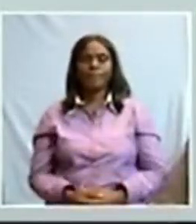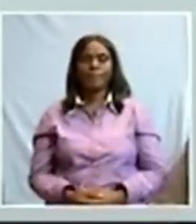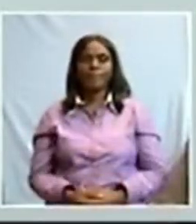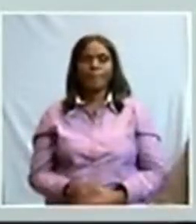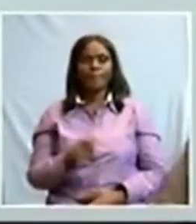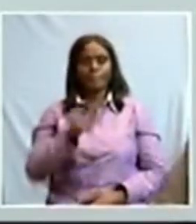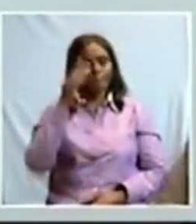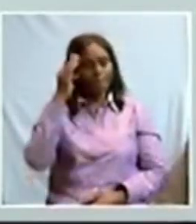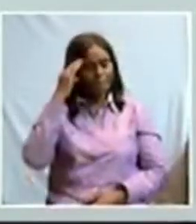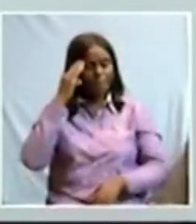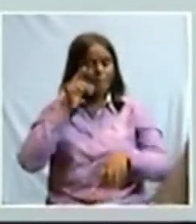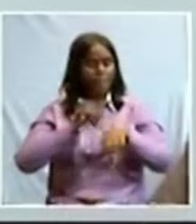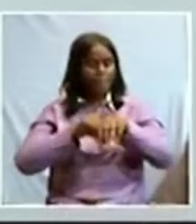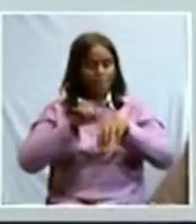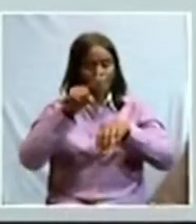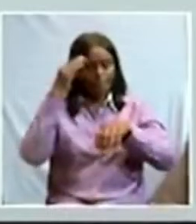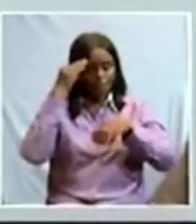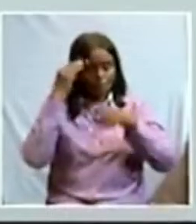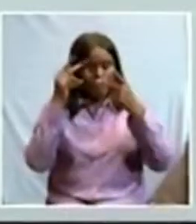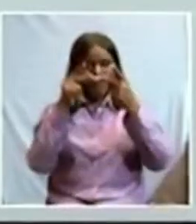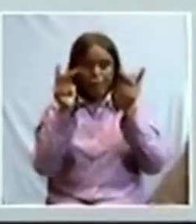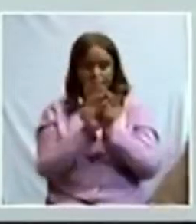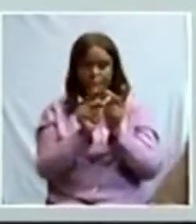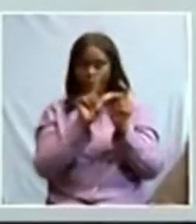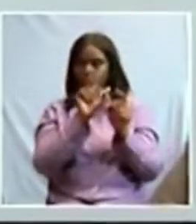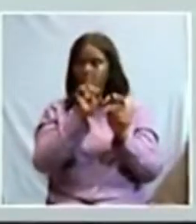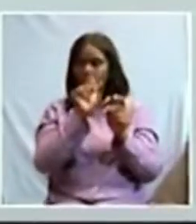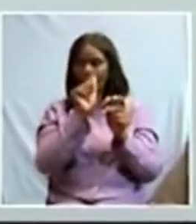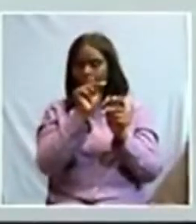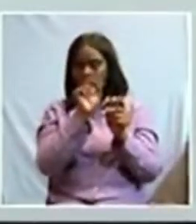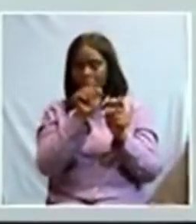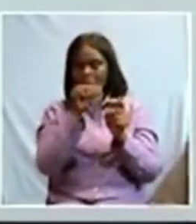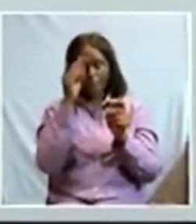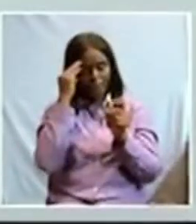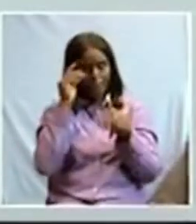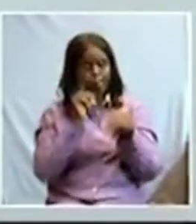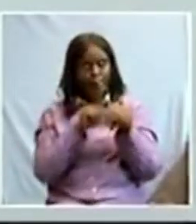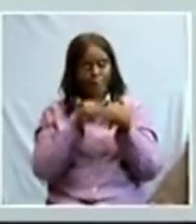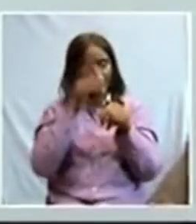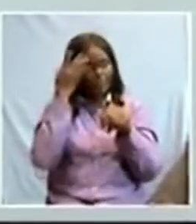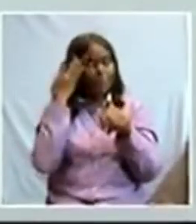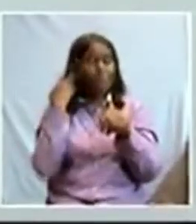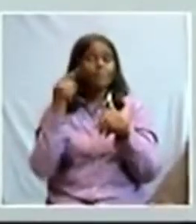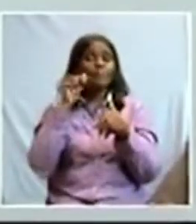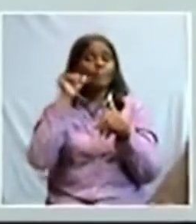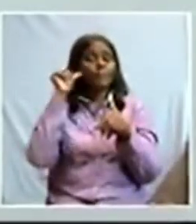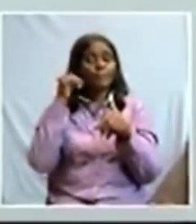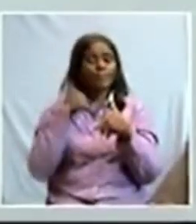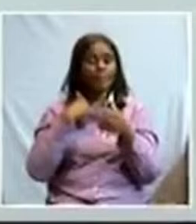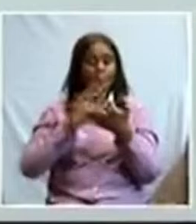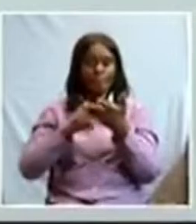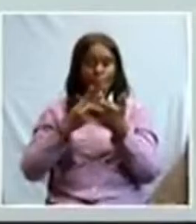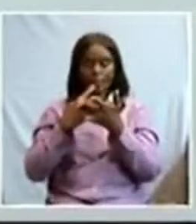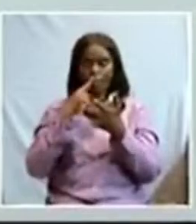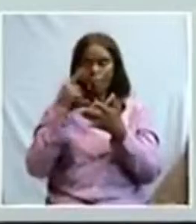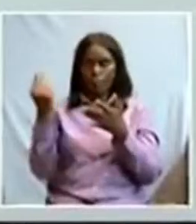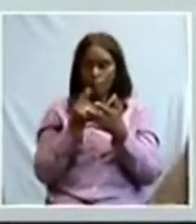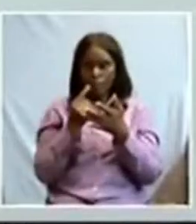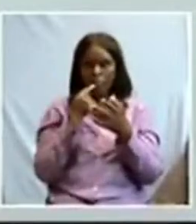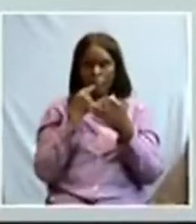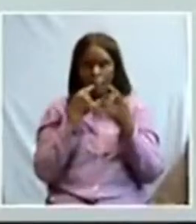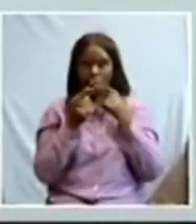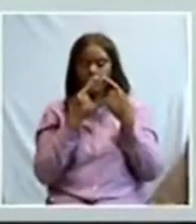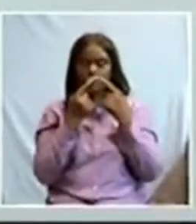You know the times, you know the terrain of LUANO, you know when to reach there. Yesterday we had a witness who came here to say